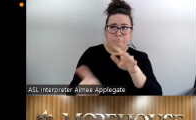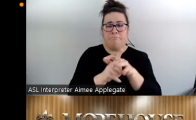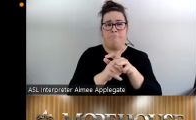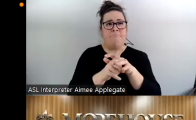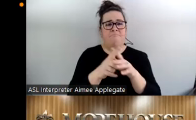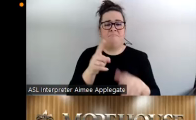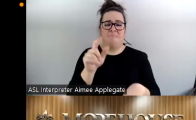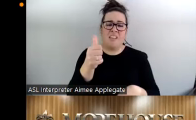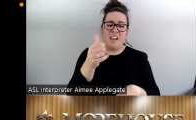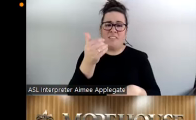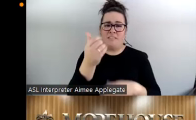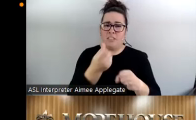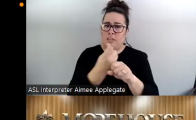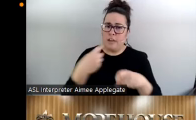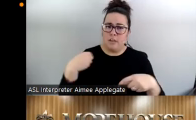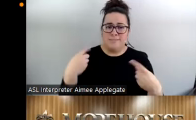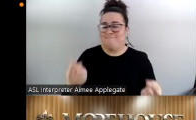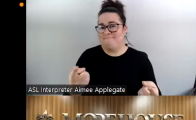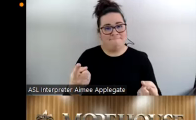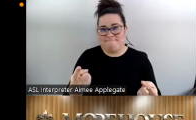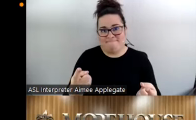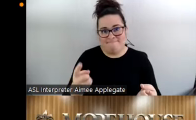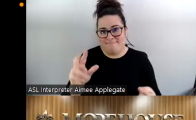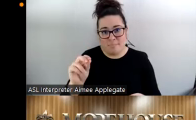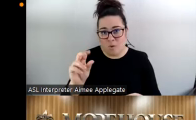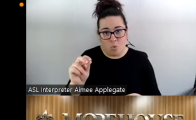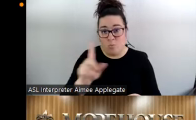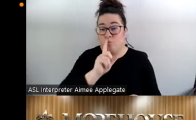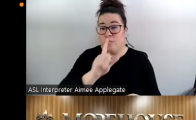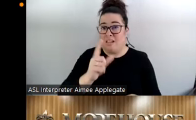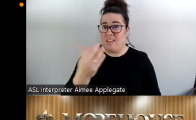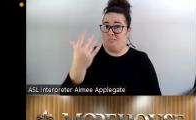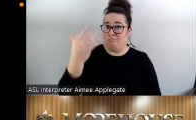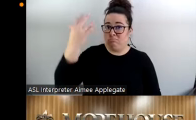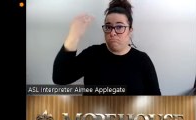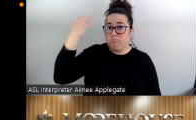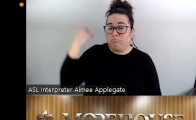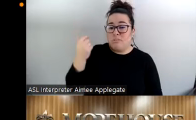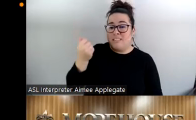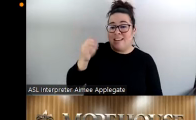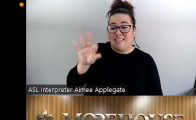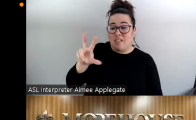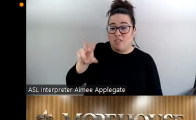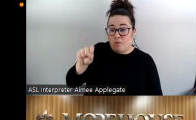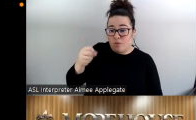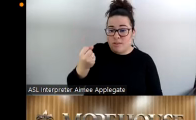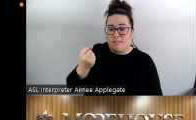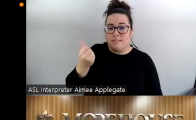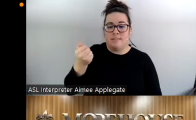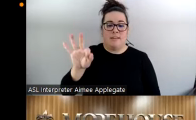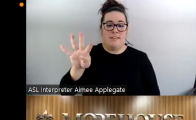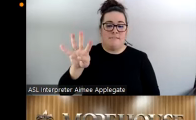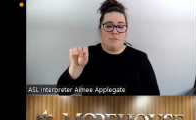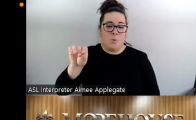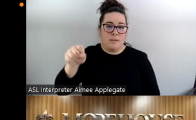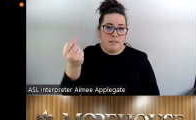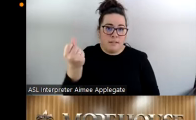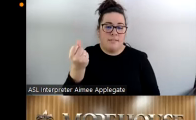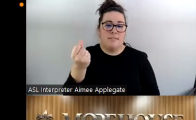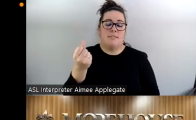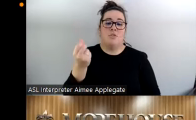these ideas have been around since the 1930s, 40s, and 50s. They were introduced, the idea of leveraging machines to do